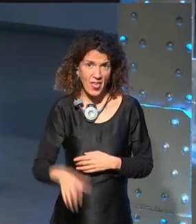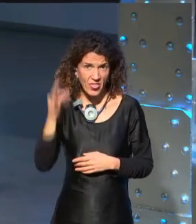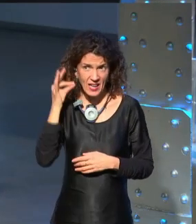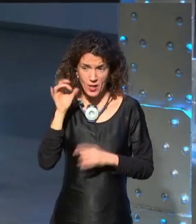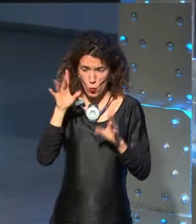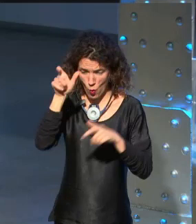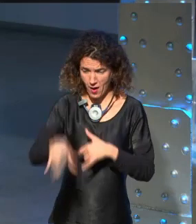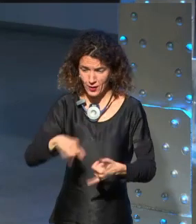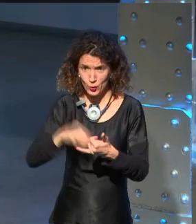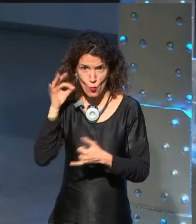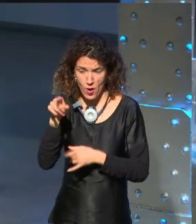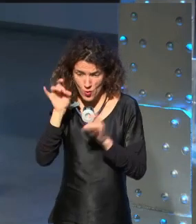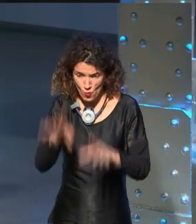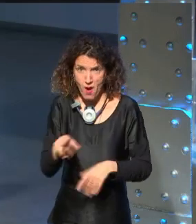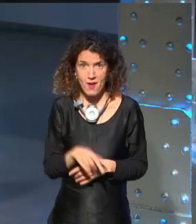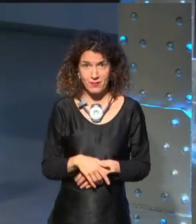No.